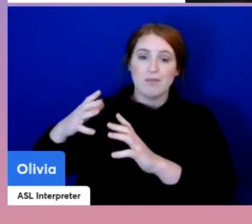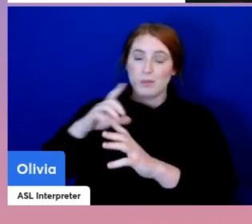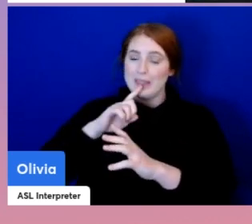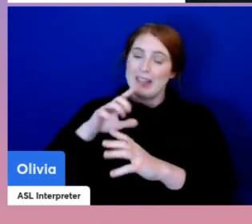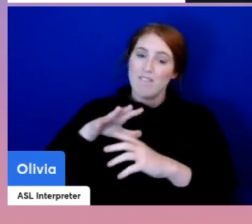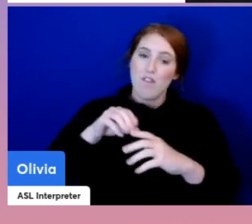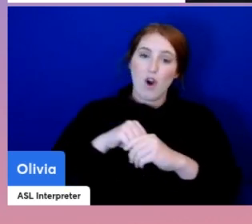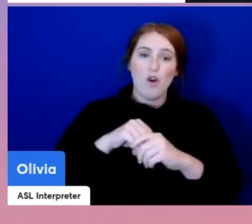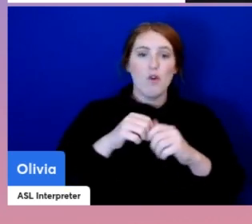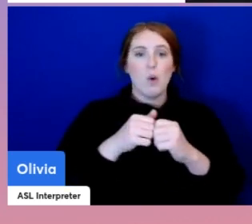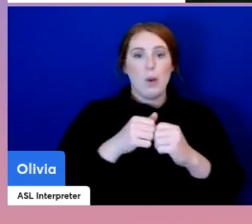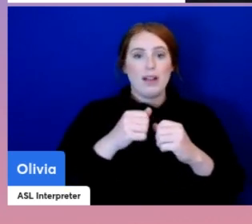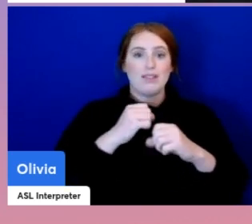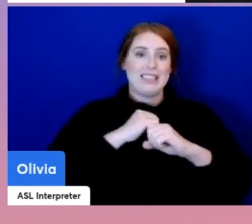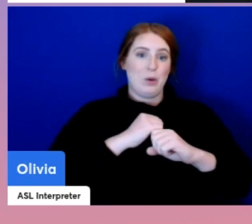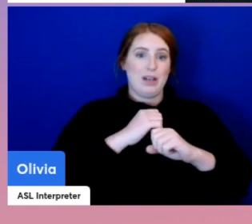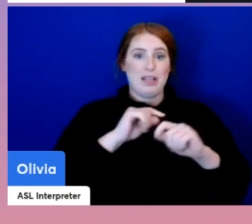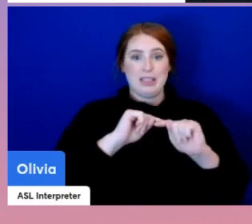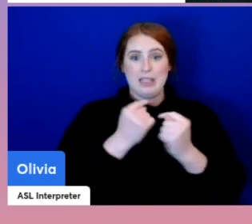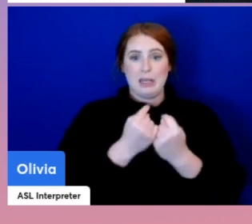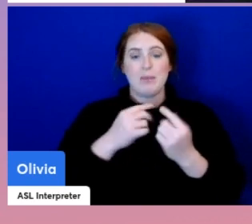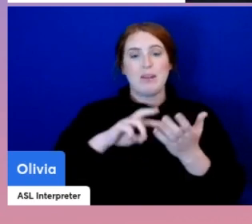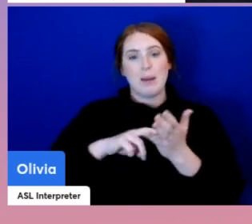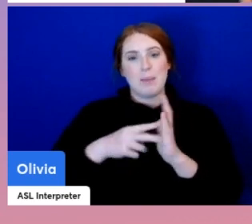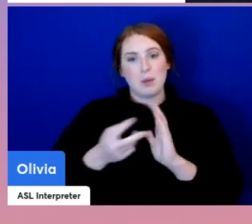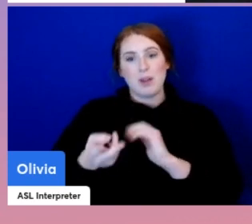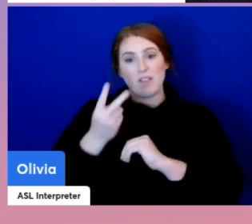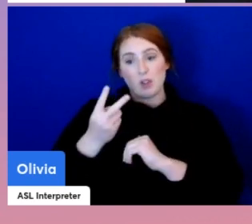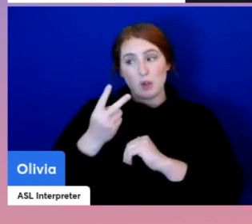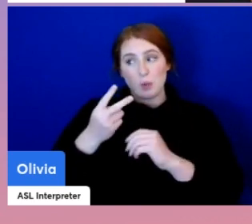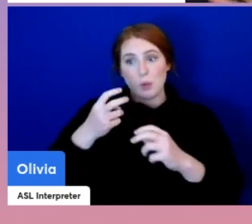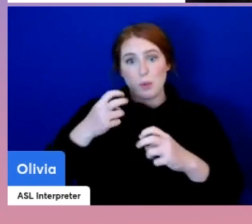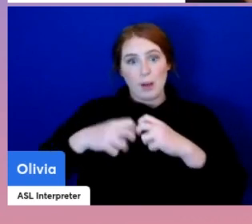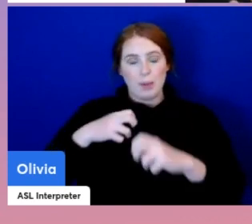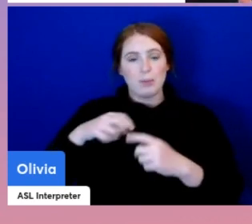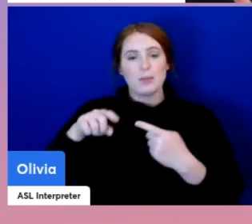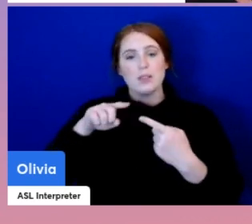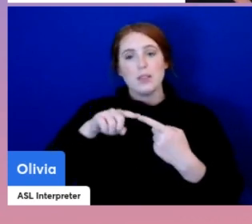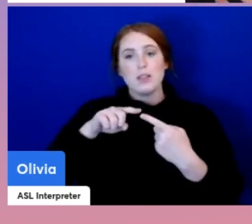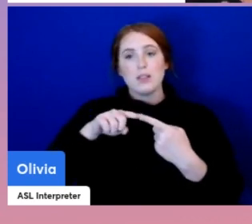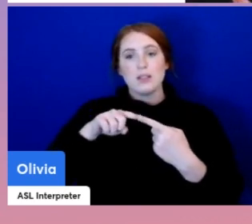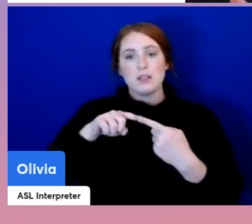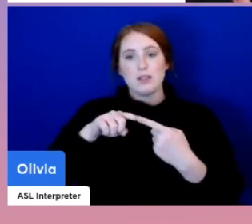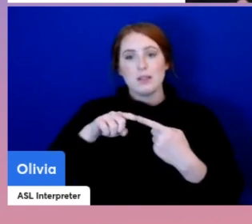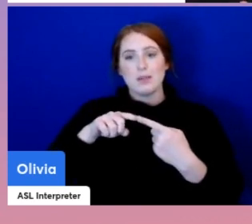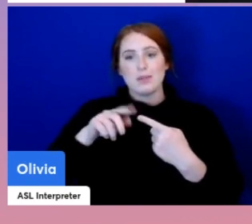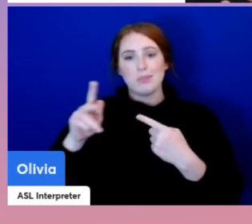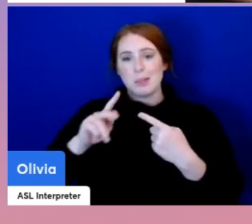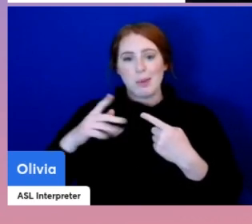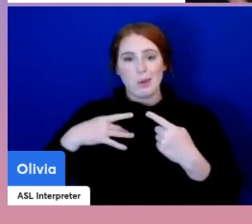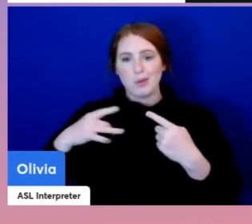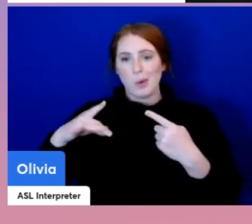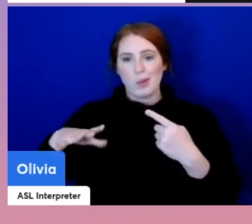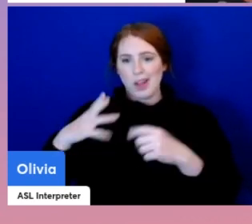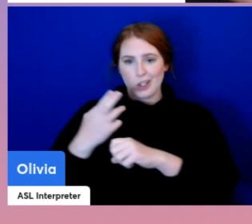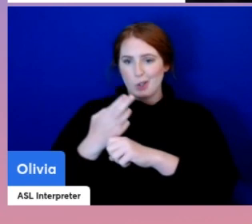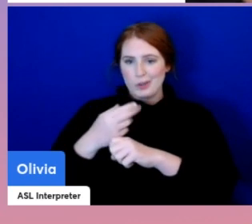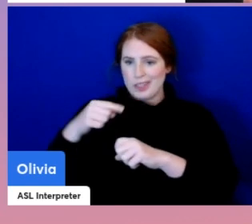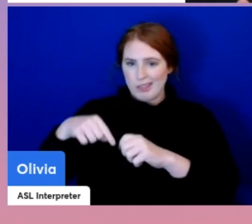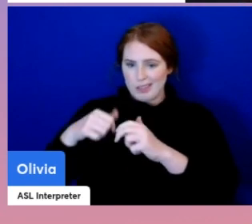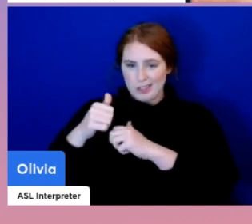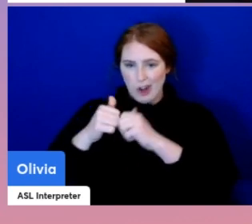secure artifacts, which leads us to two core problems. The first problem is that no one likes using our construct. It's